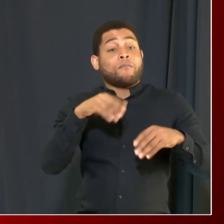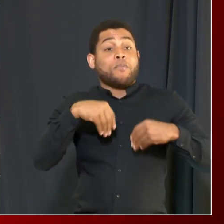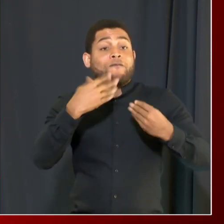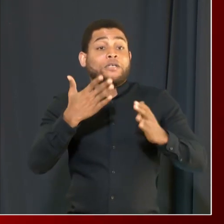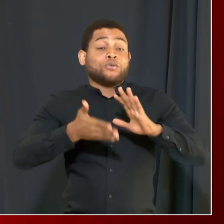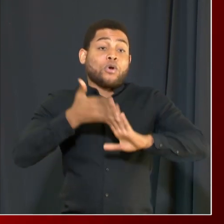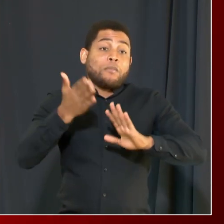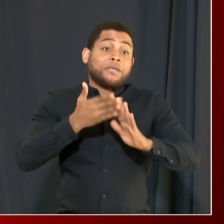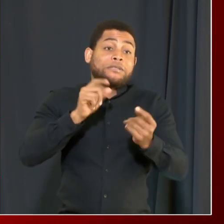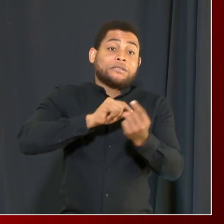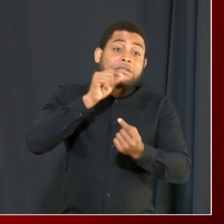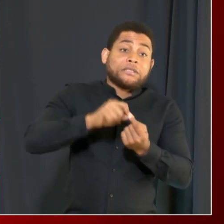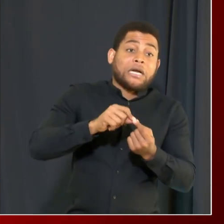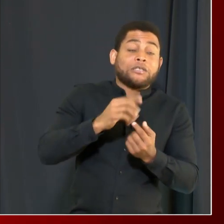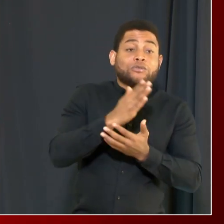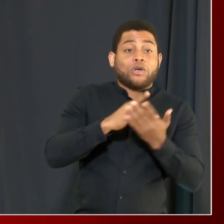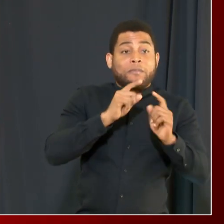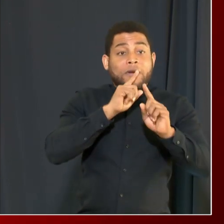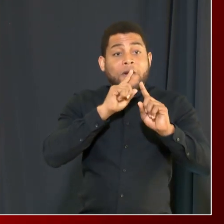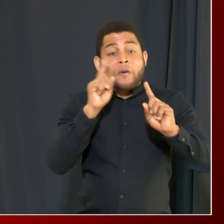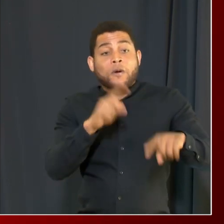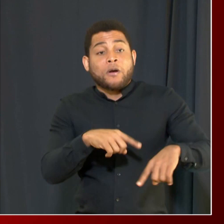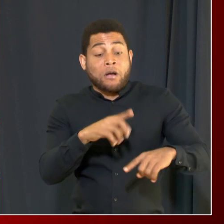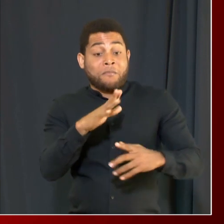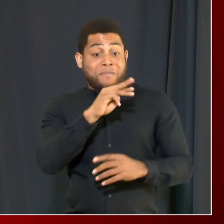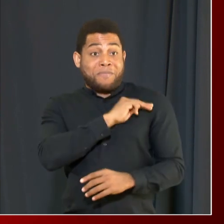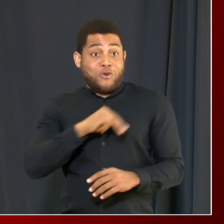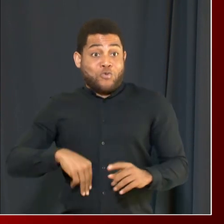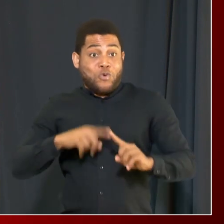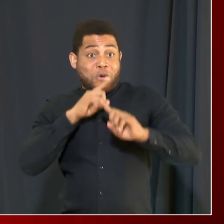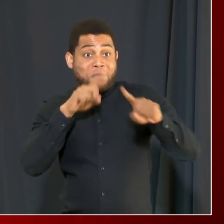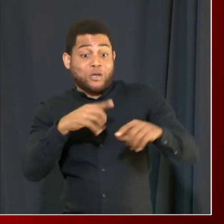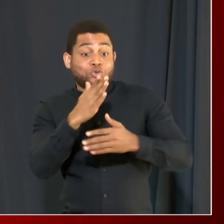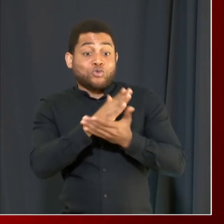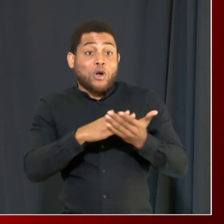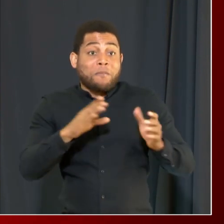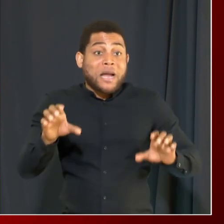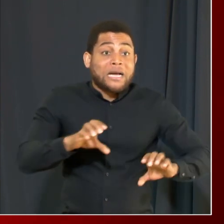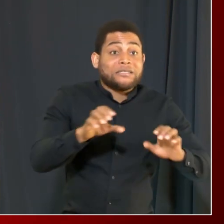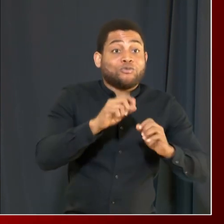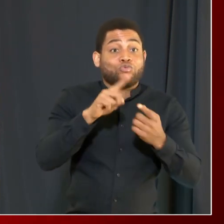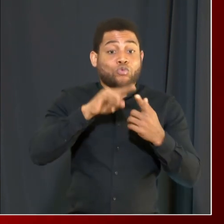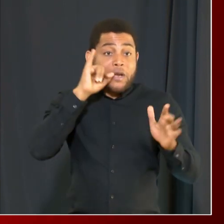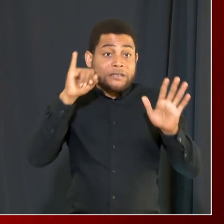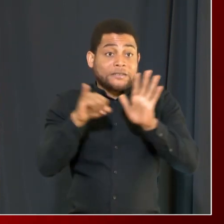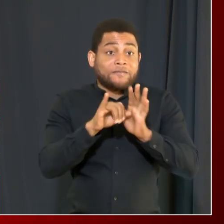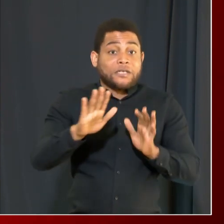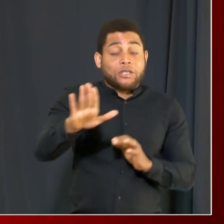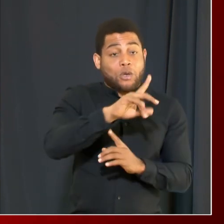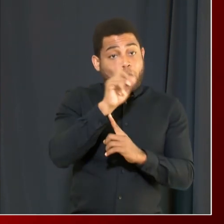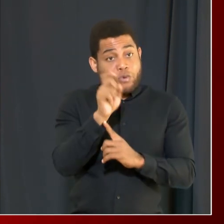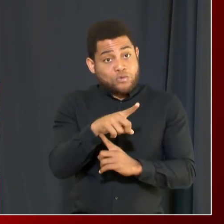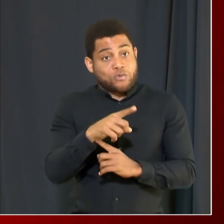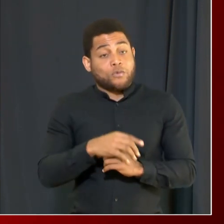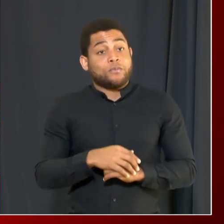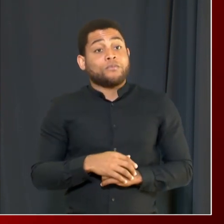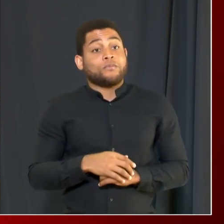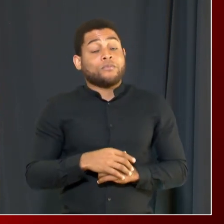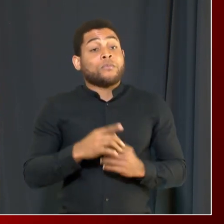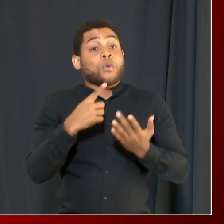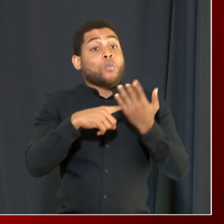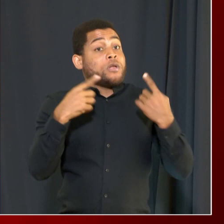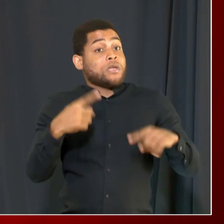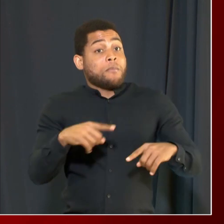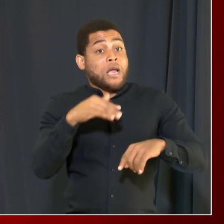was in response to the mayor's order that some of the actions were identified that speak to your question. And what will happen at schools now and